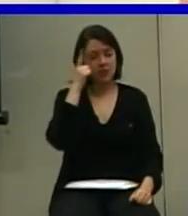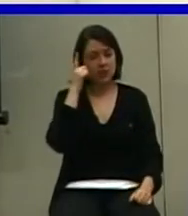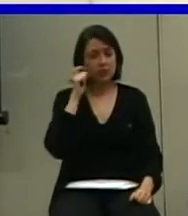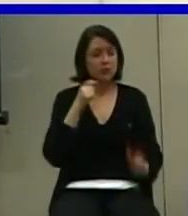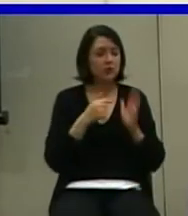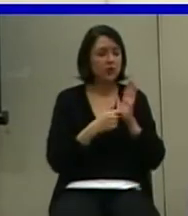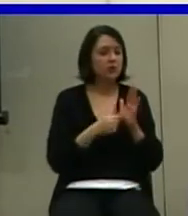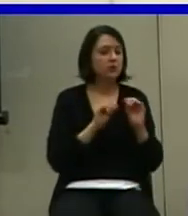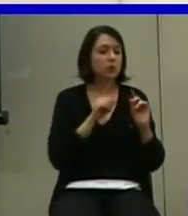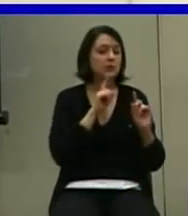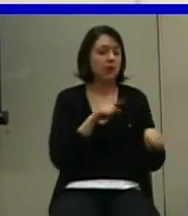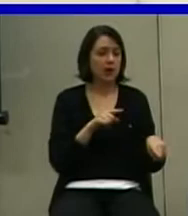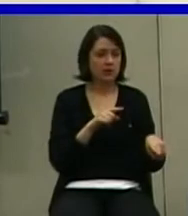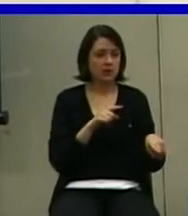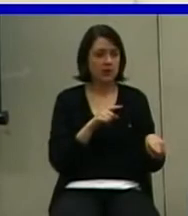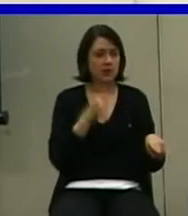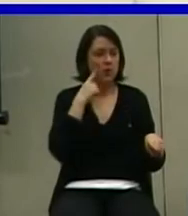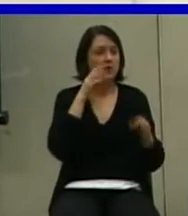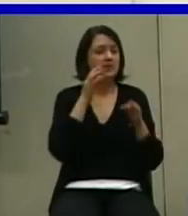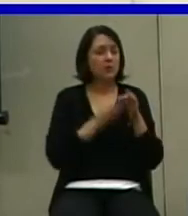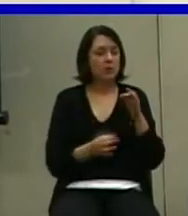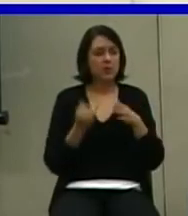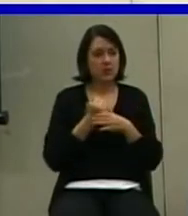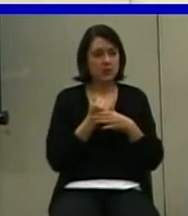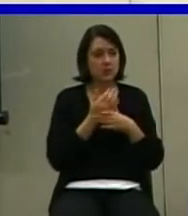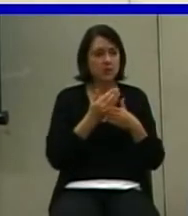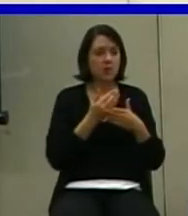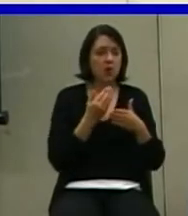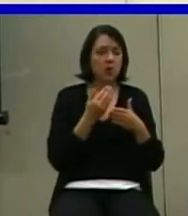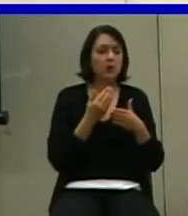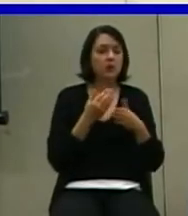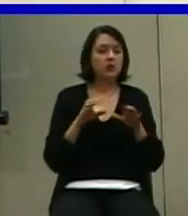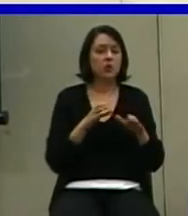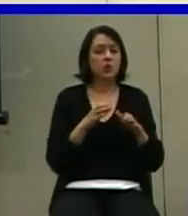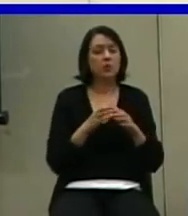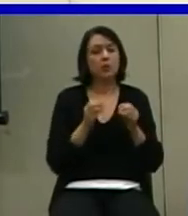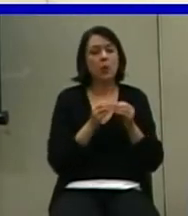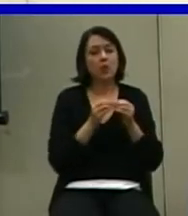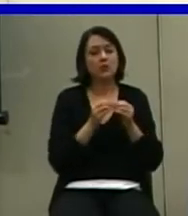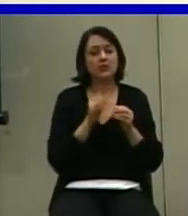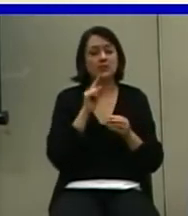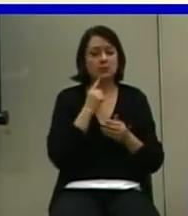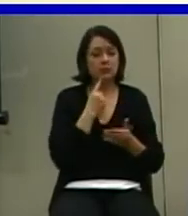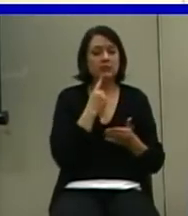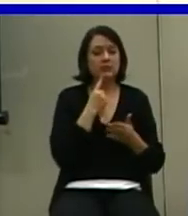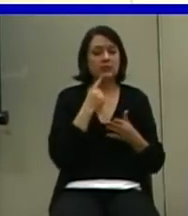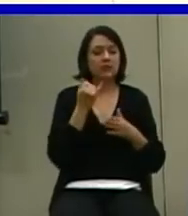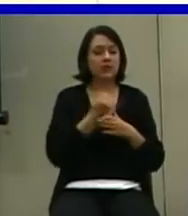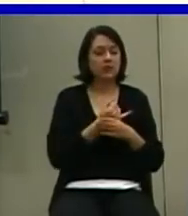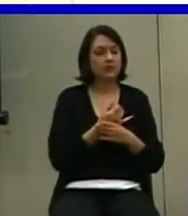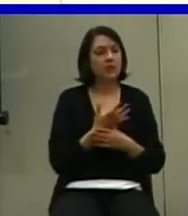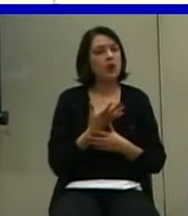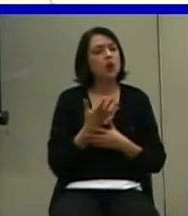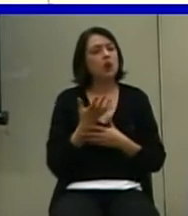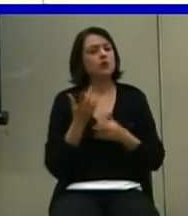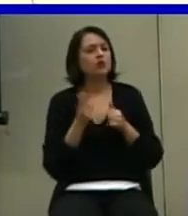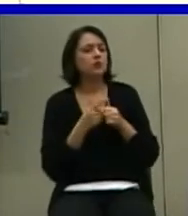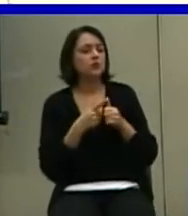no response to simpler interventions before we go to bigger interventions. So let's start with the classroom